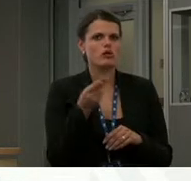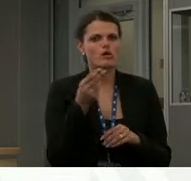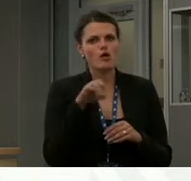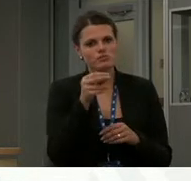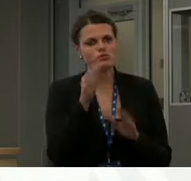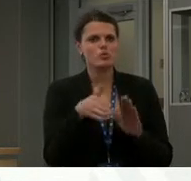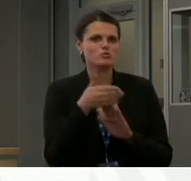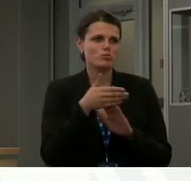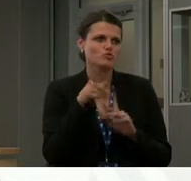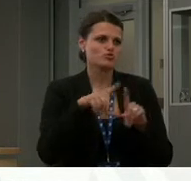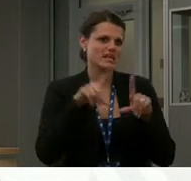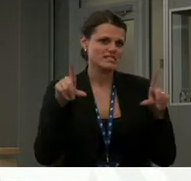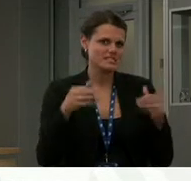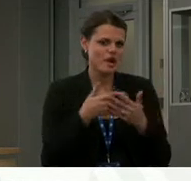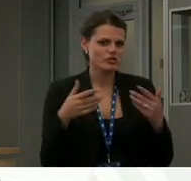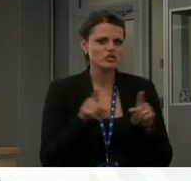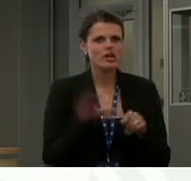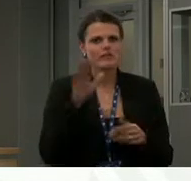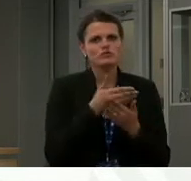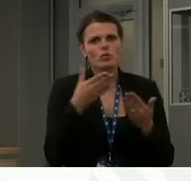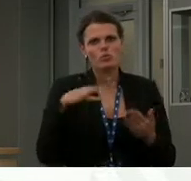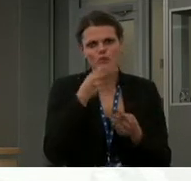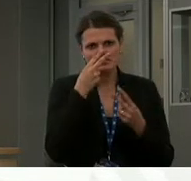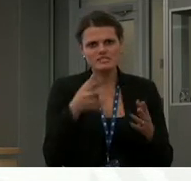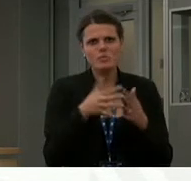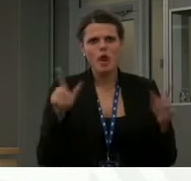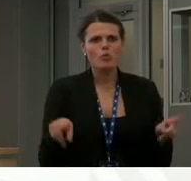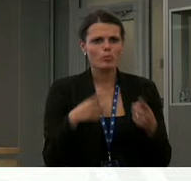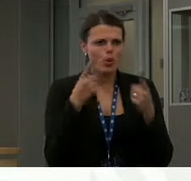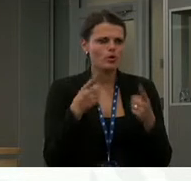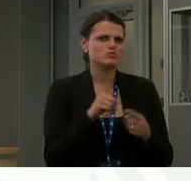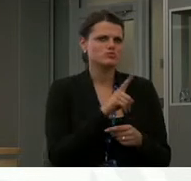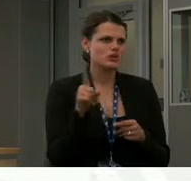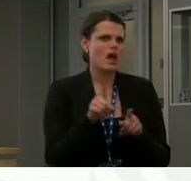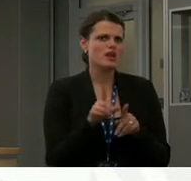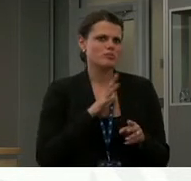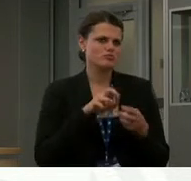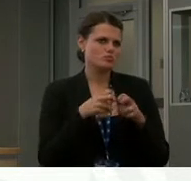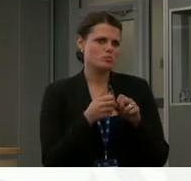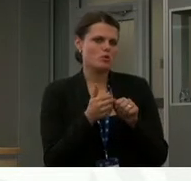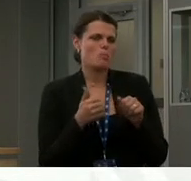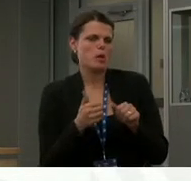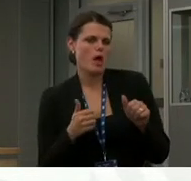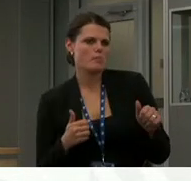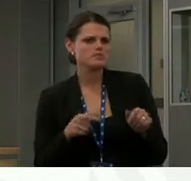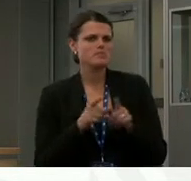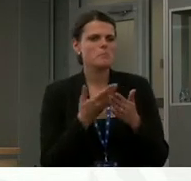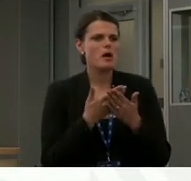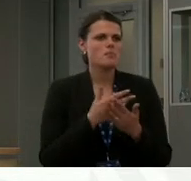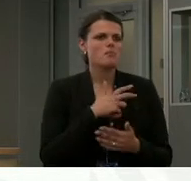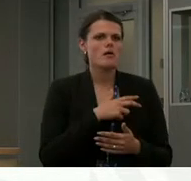anymore. Even in countries where we've seen major progress, there have been setbacks. For example, in